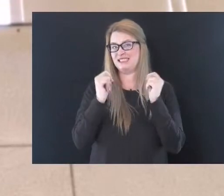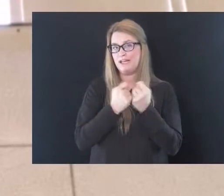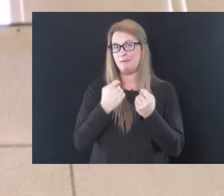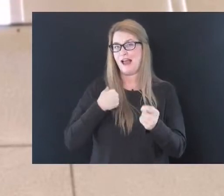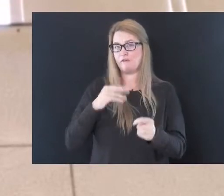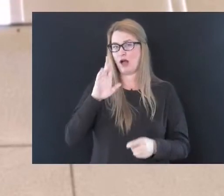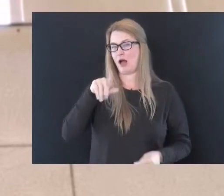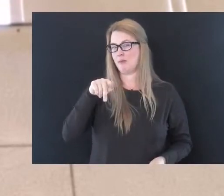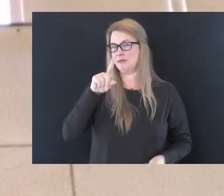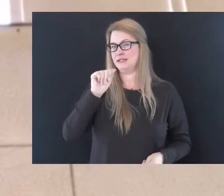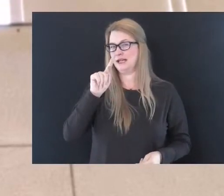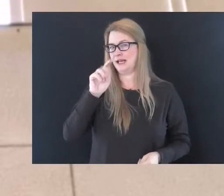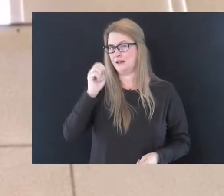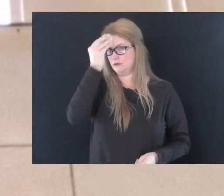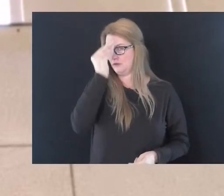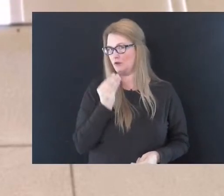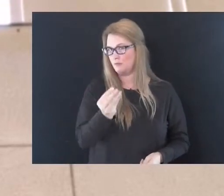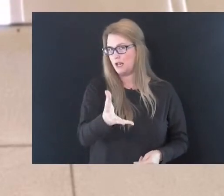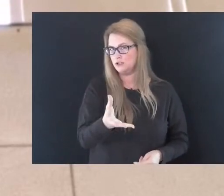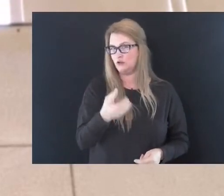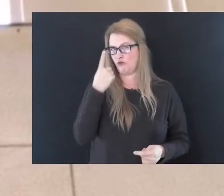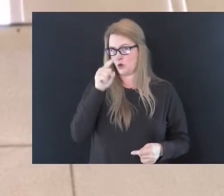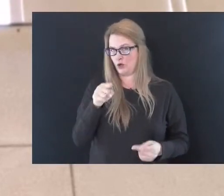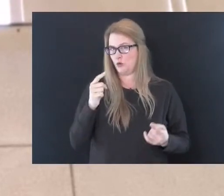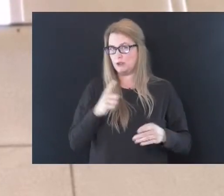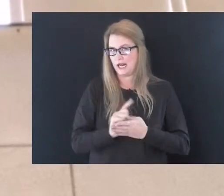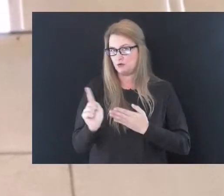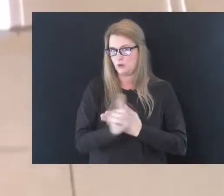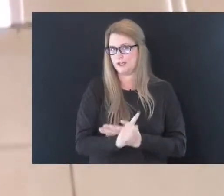information on that. Don't have the specifics in front of me right now.